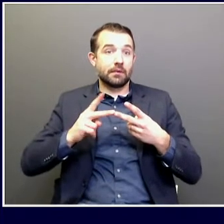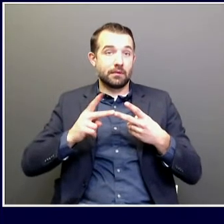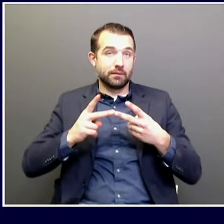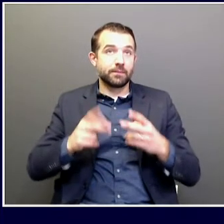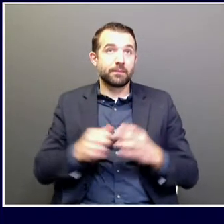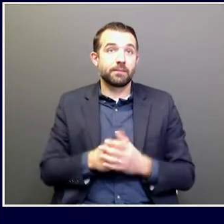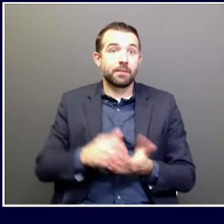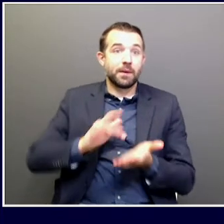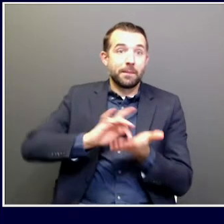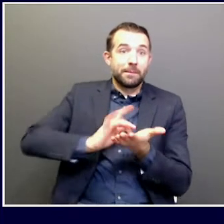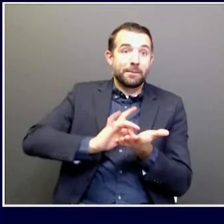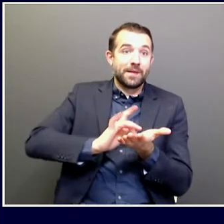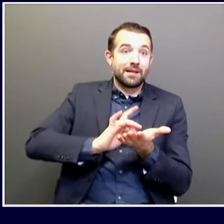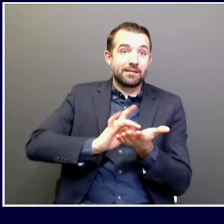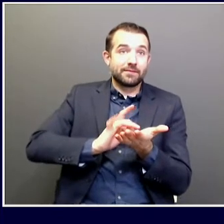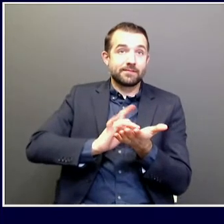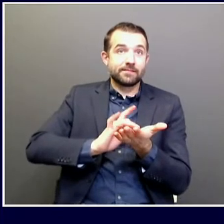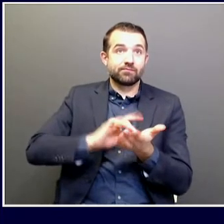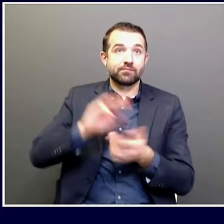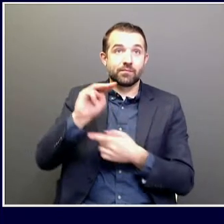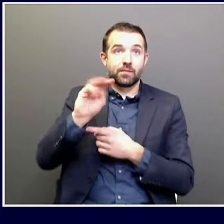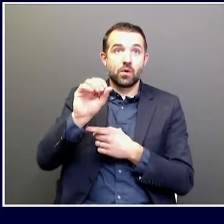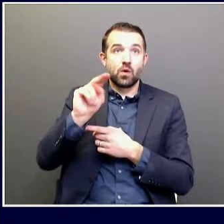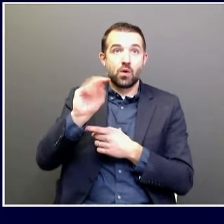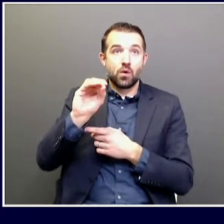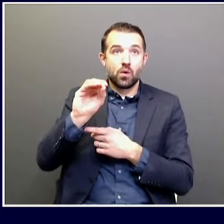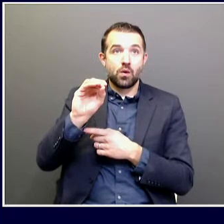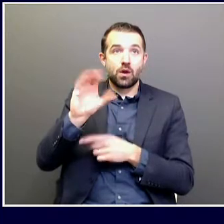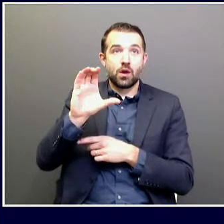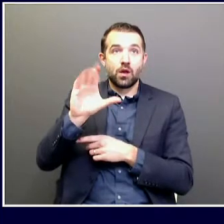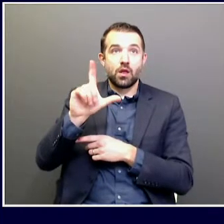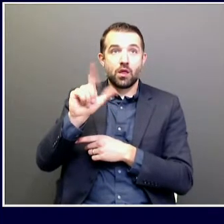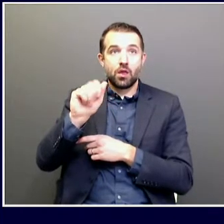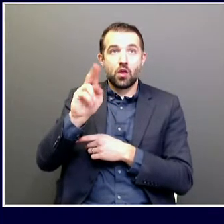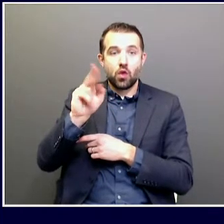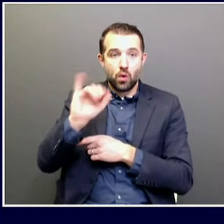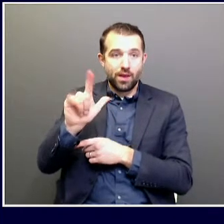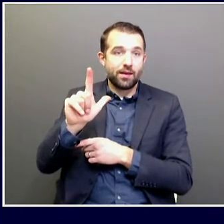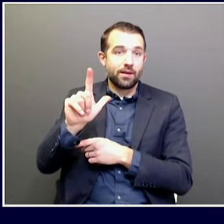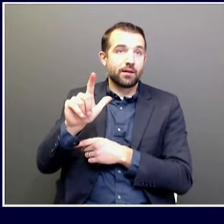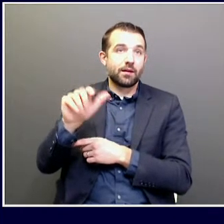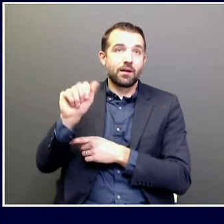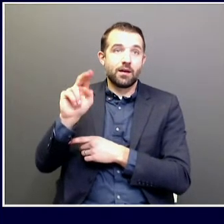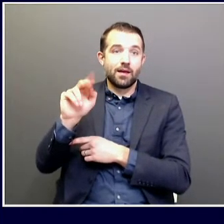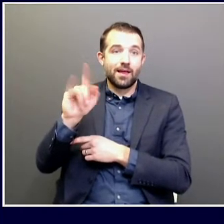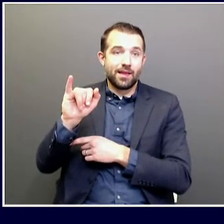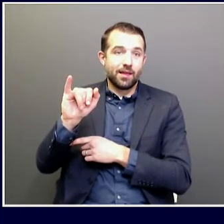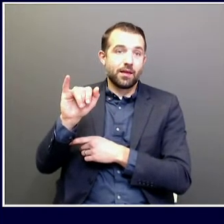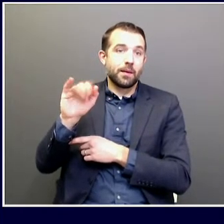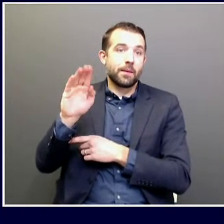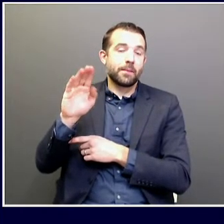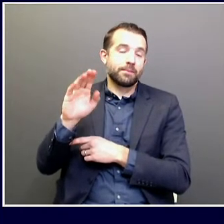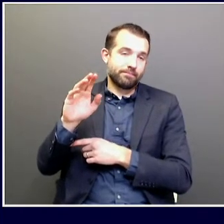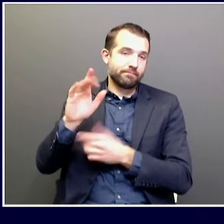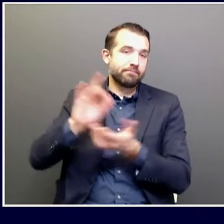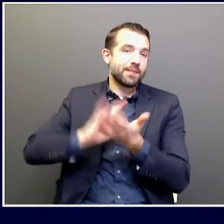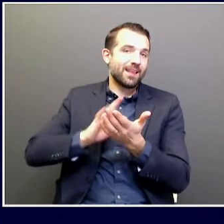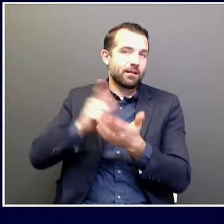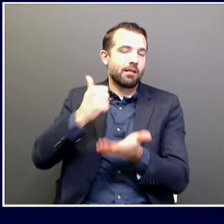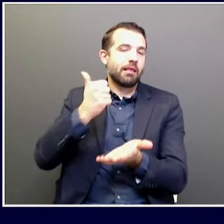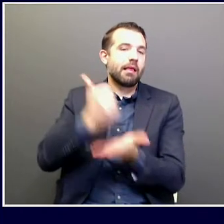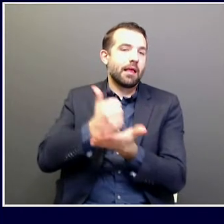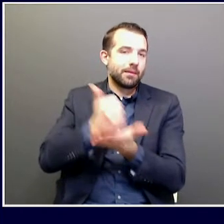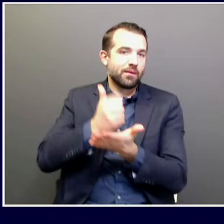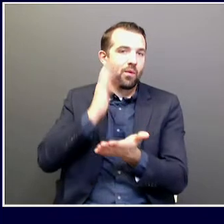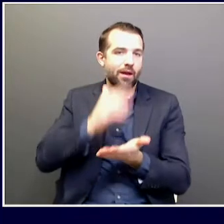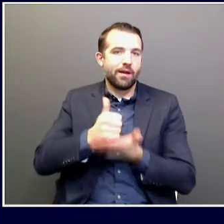antibody treatments. There are 3 different kinds of those treatments. That keeps people out of the hospital in the first place if administered in